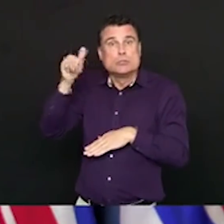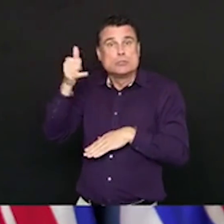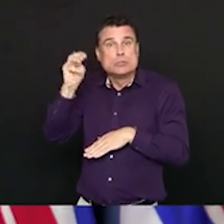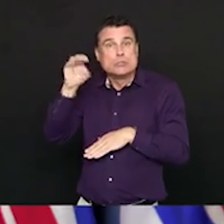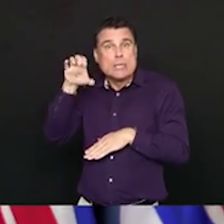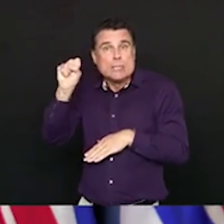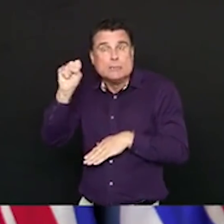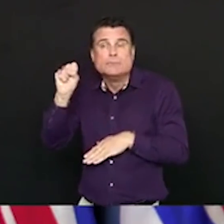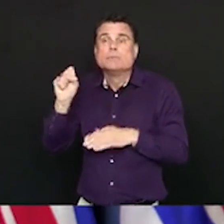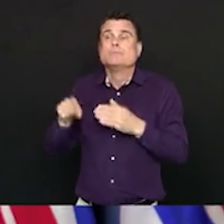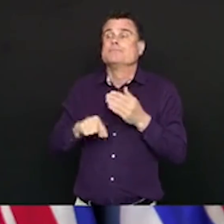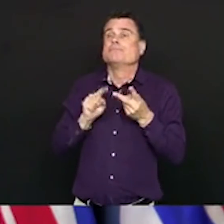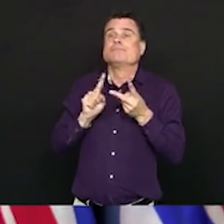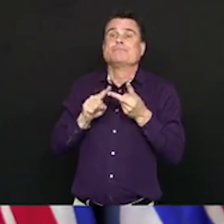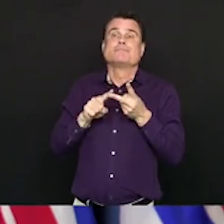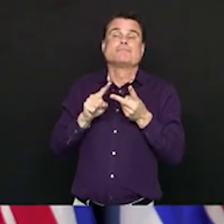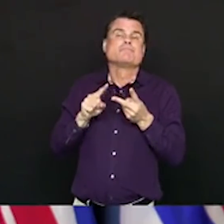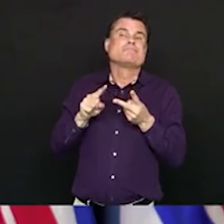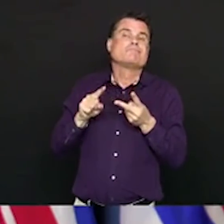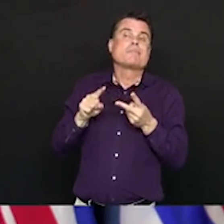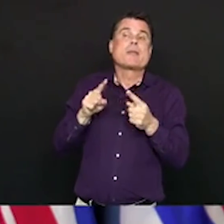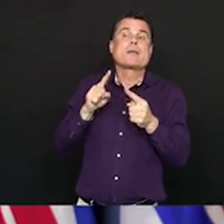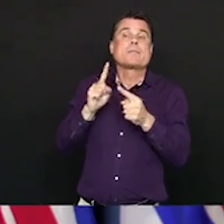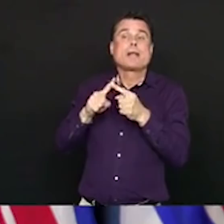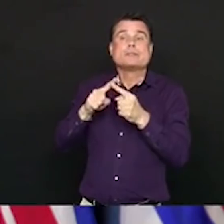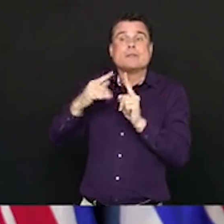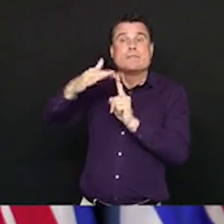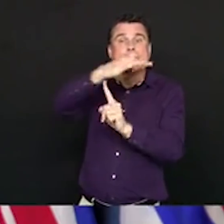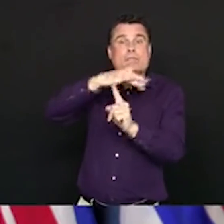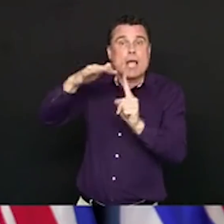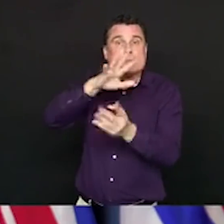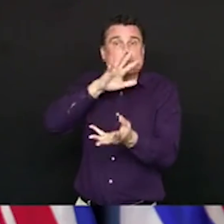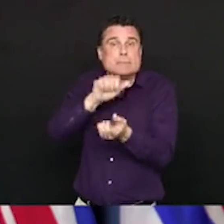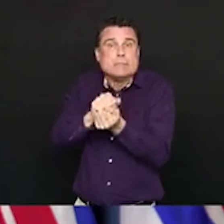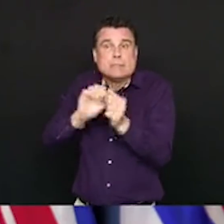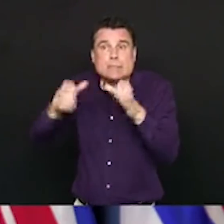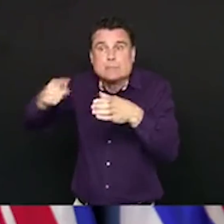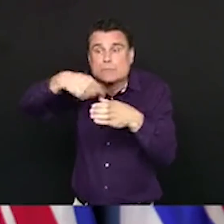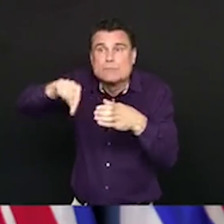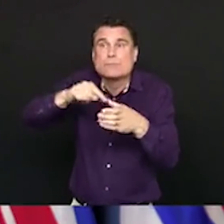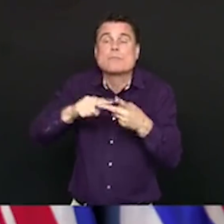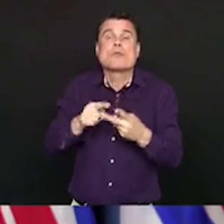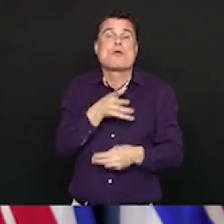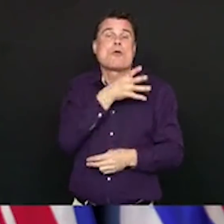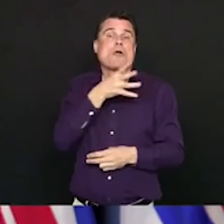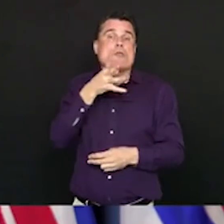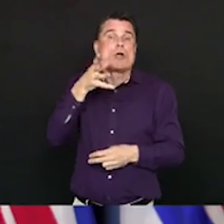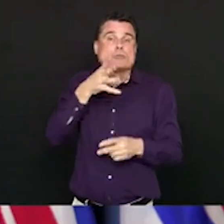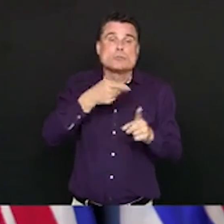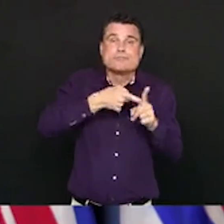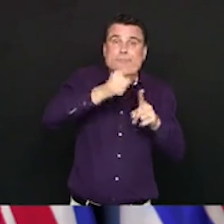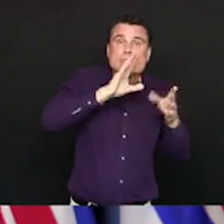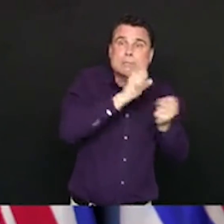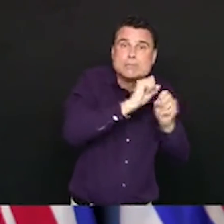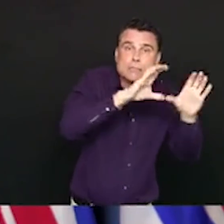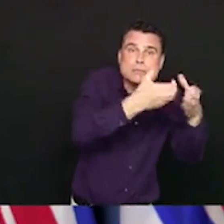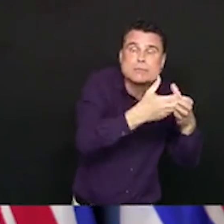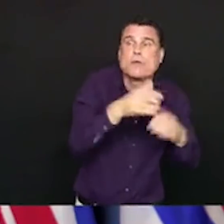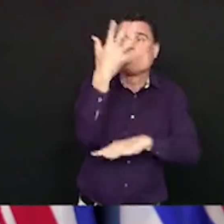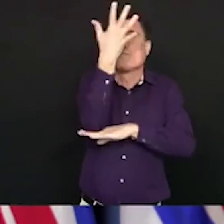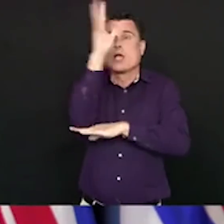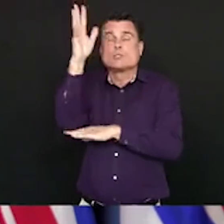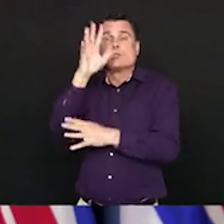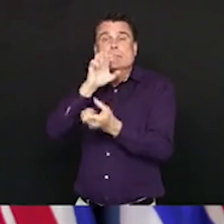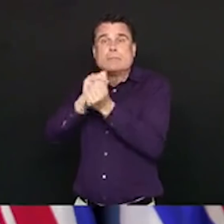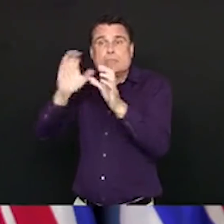with the environmental community, with the agriculture sector, forestry, and so on, to make sure that all of the stakeholders have an understanding of